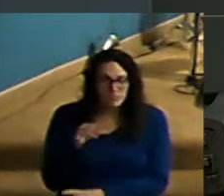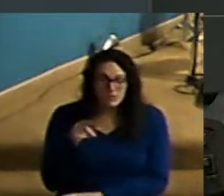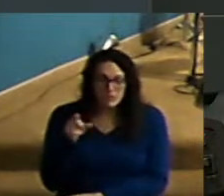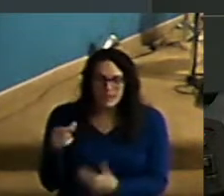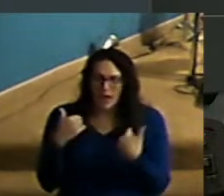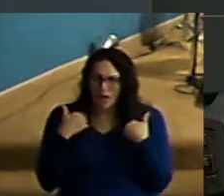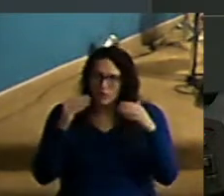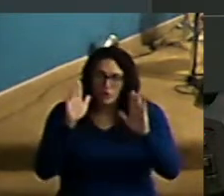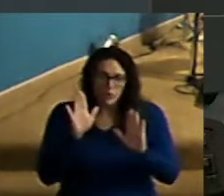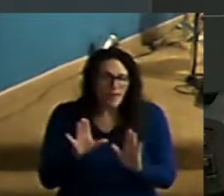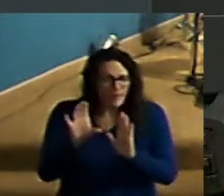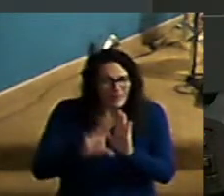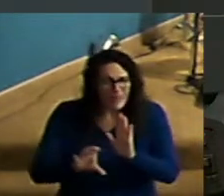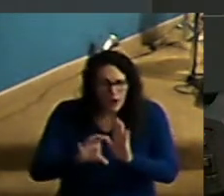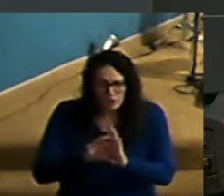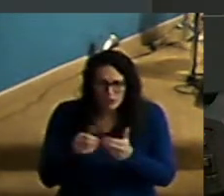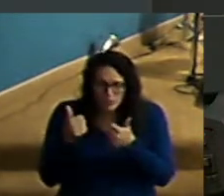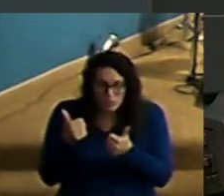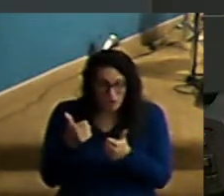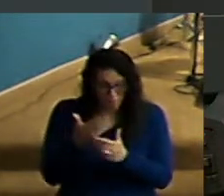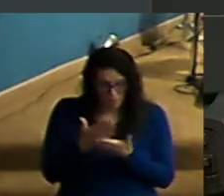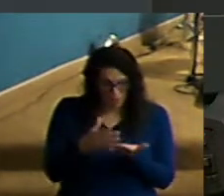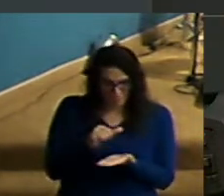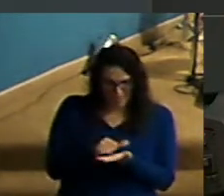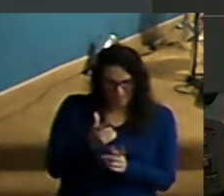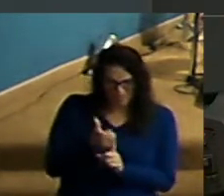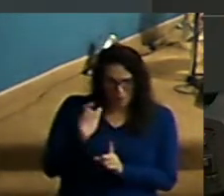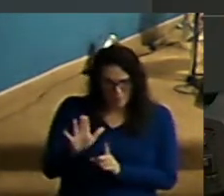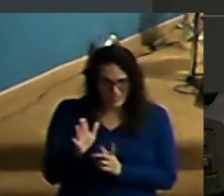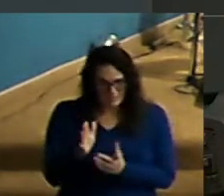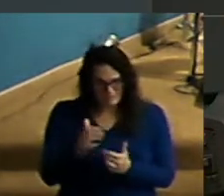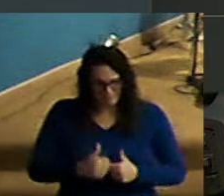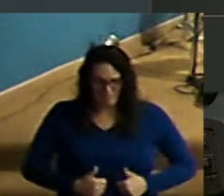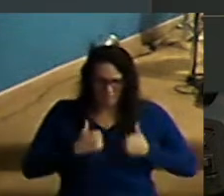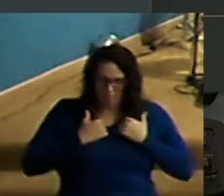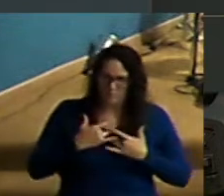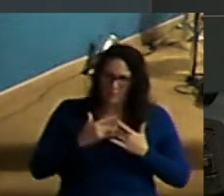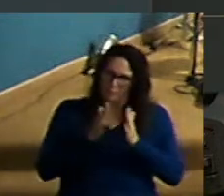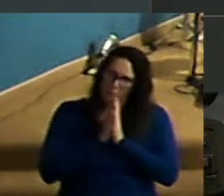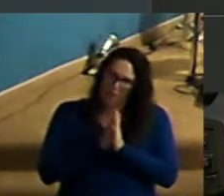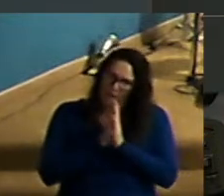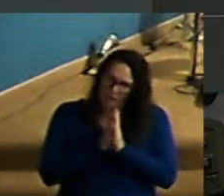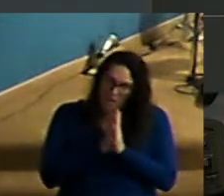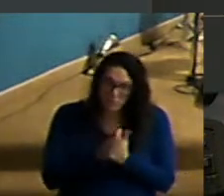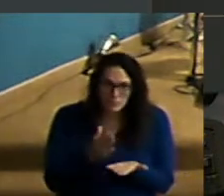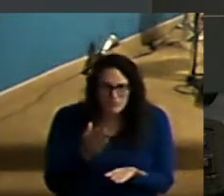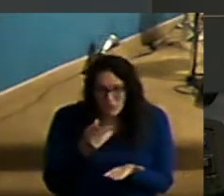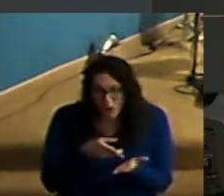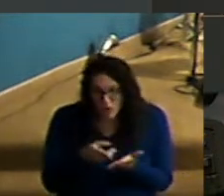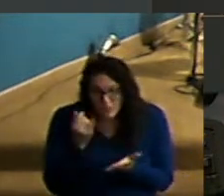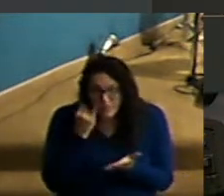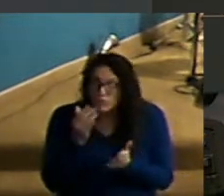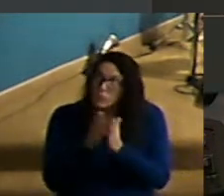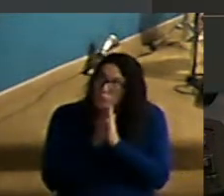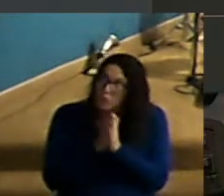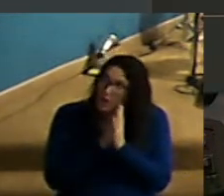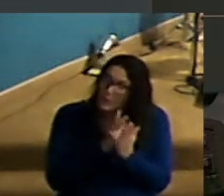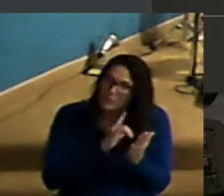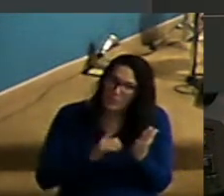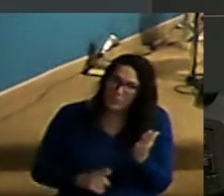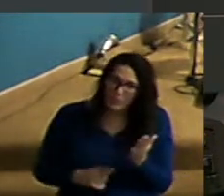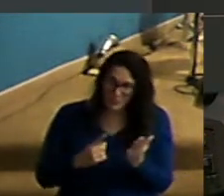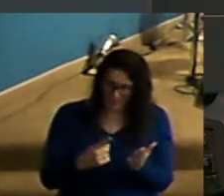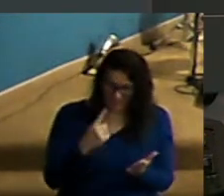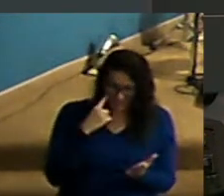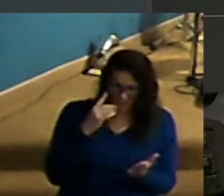great character. And I think part of that comes out of his prayerful life. Because let's be honest, if you're praying to the Lord, you think your